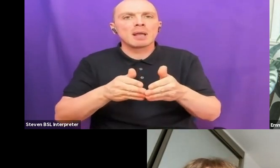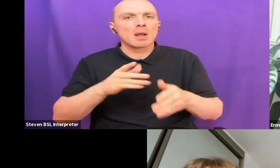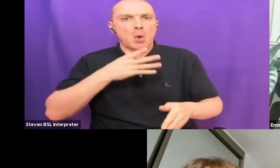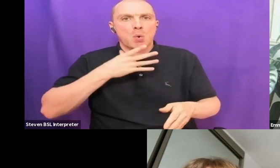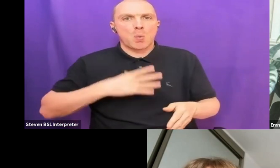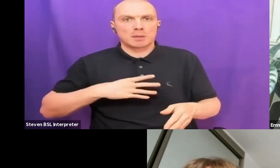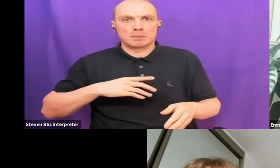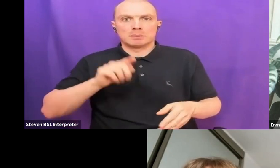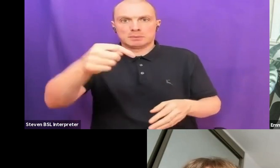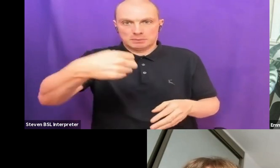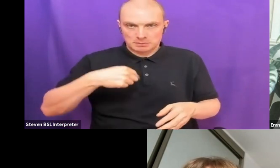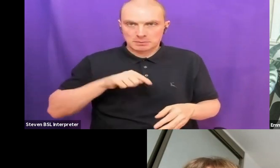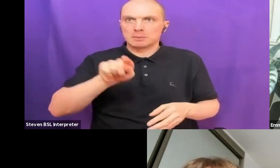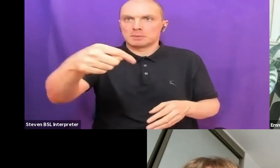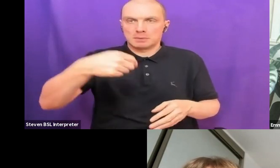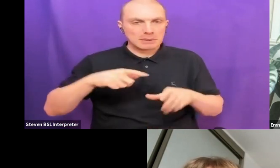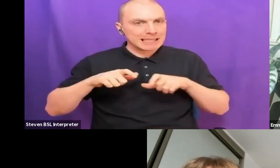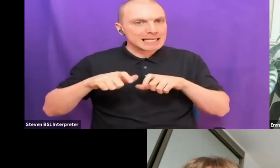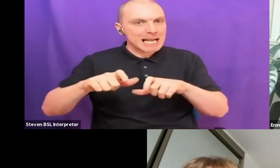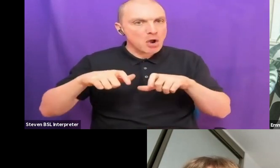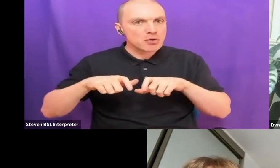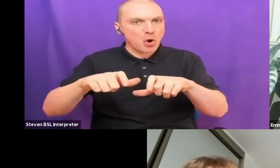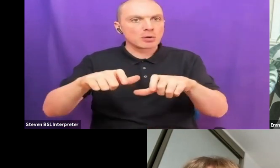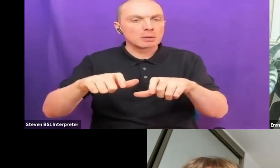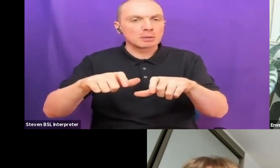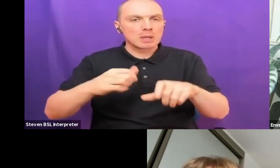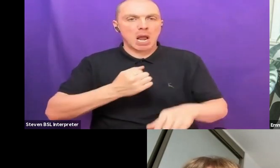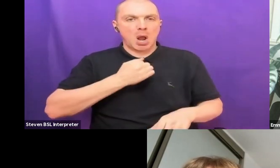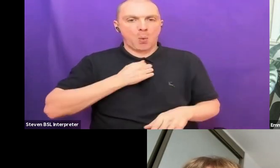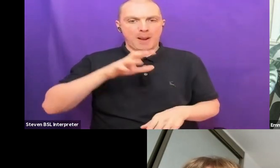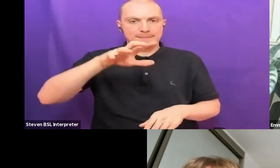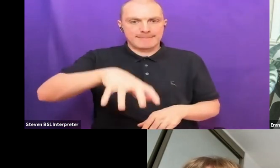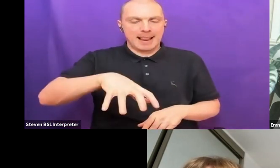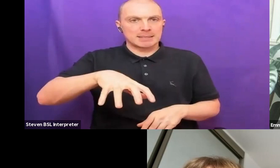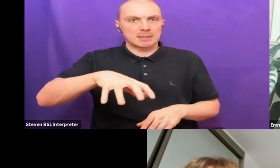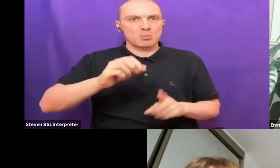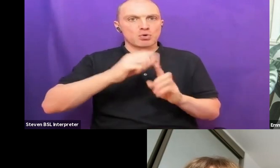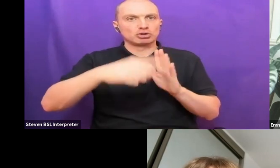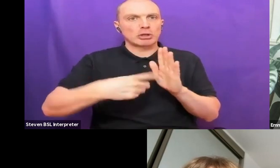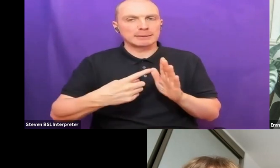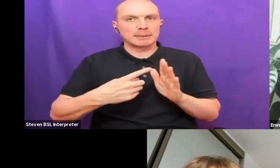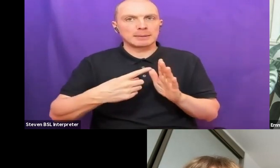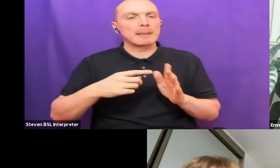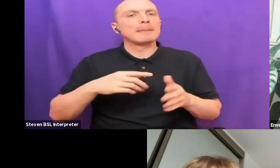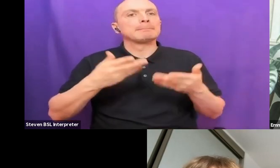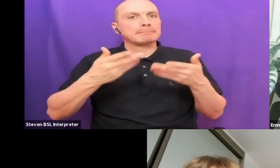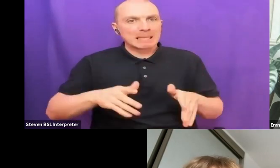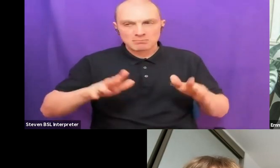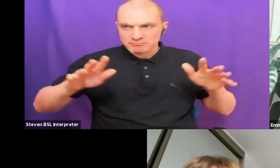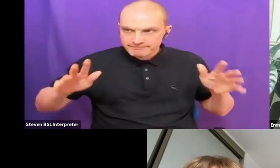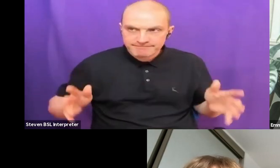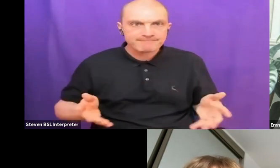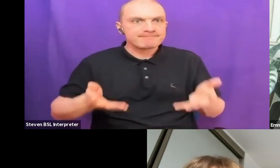That created on the back of the Our Place project, that created a real vigour about the community. We had just recently launched